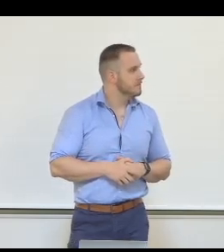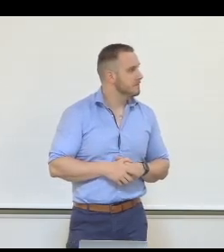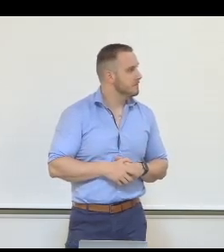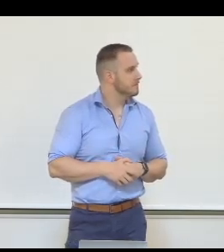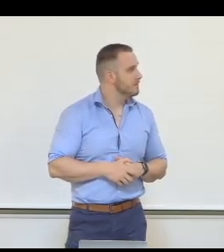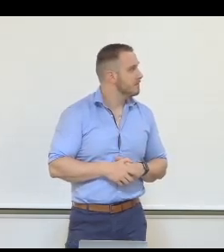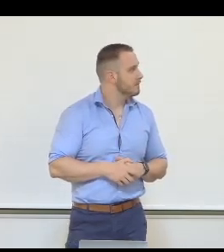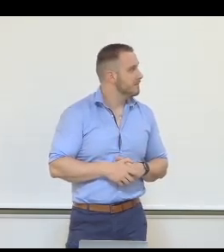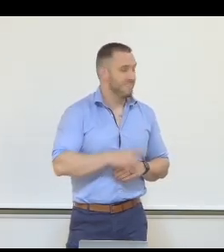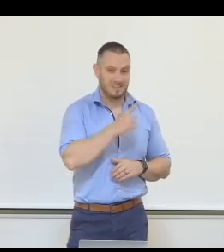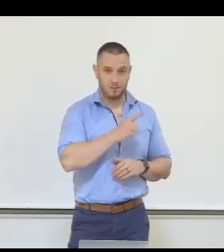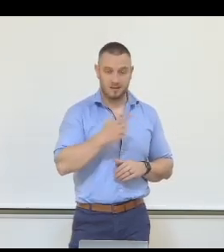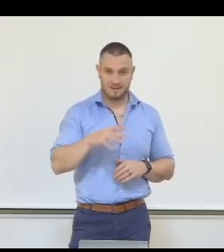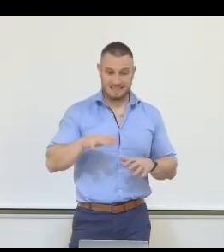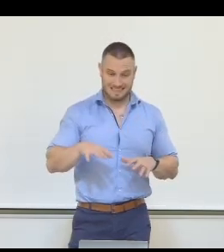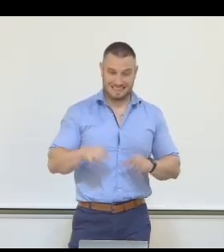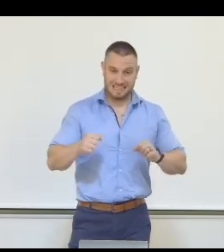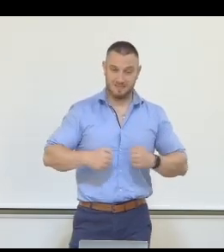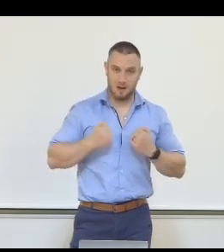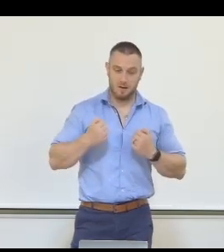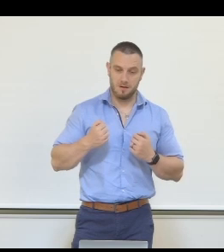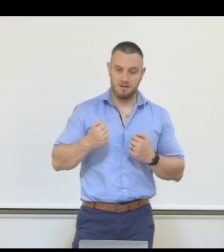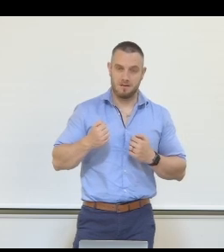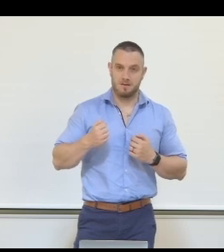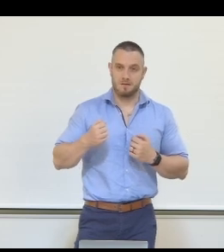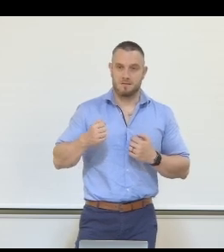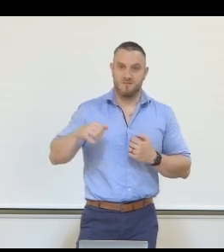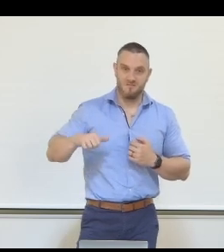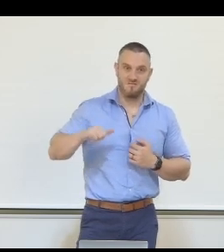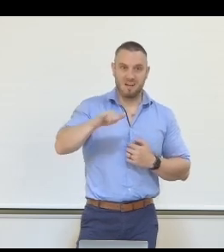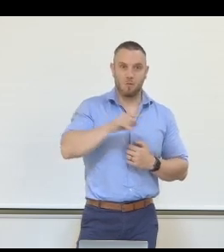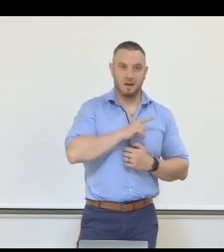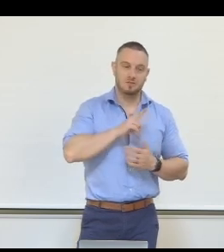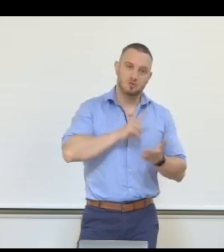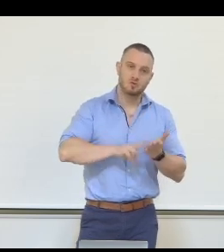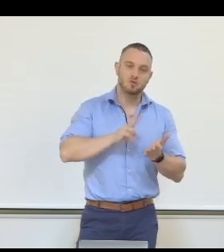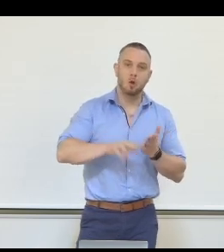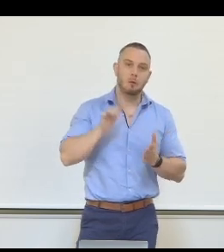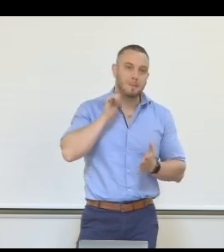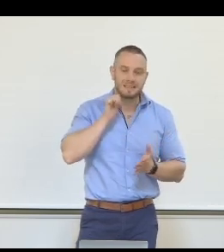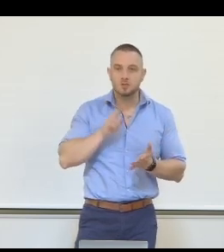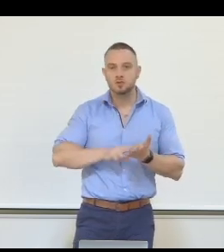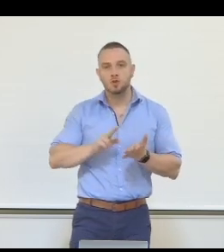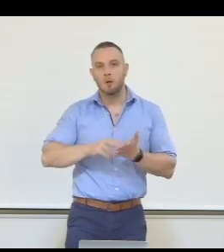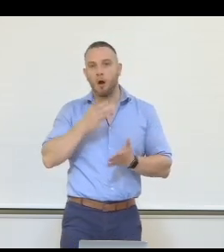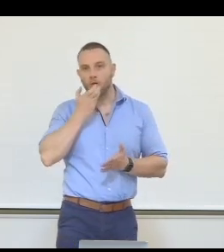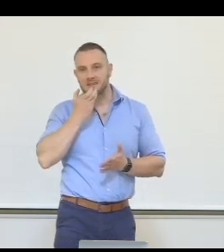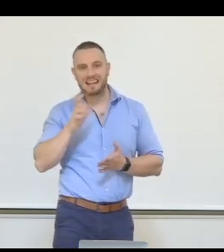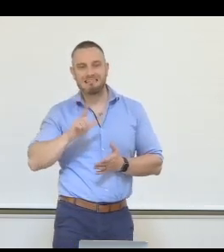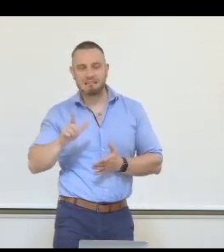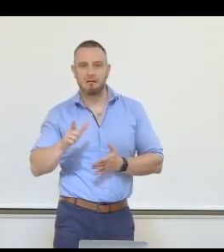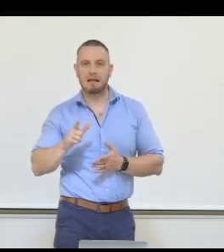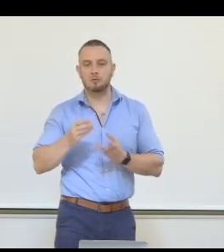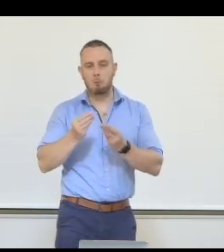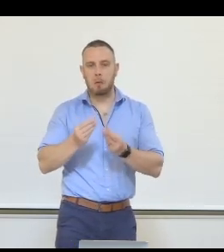beginning of our flight because we still had proper, like normal milk and normal orange juice. After that, it was only powder milk and powder orange